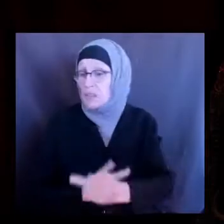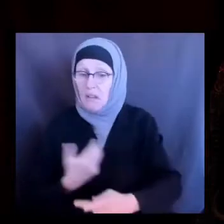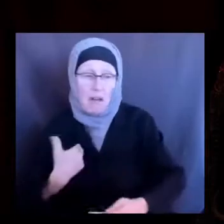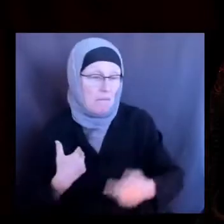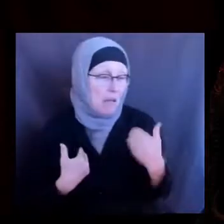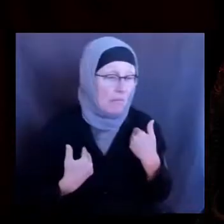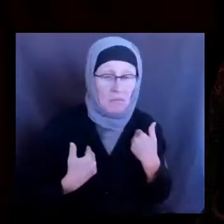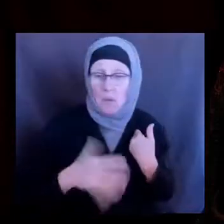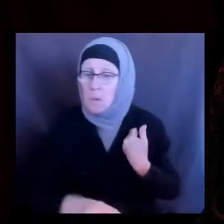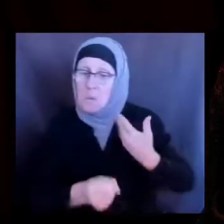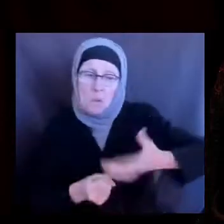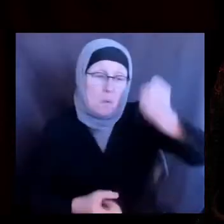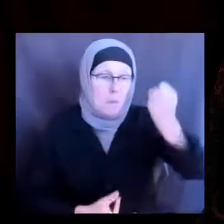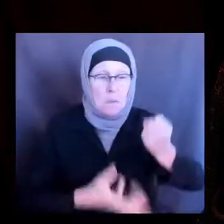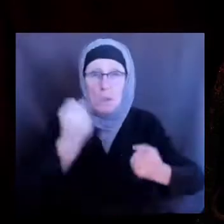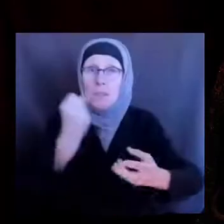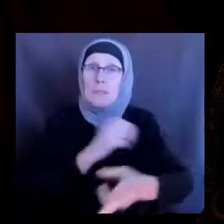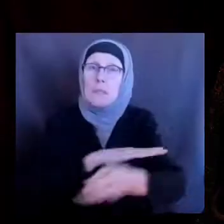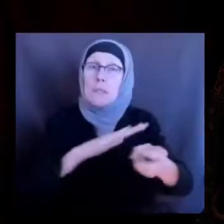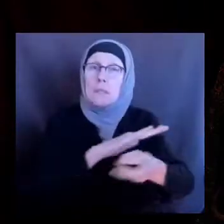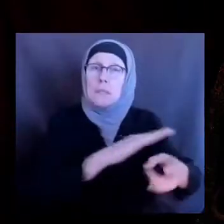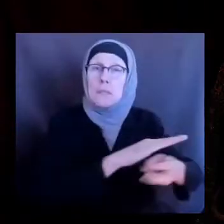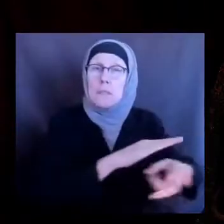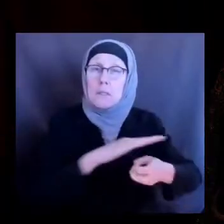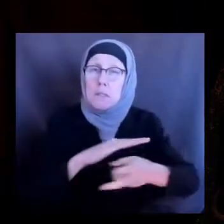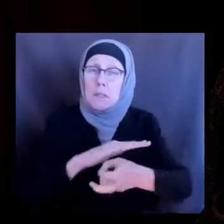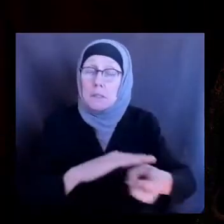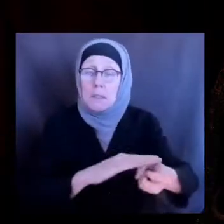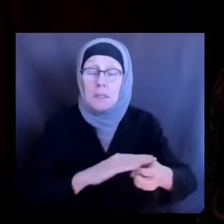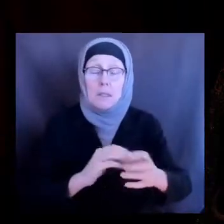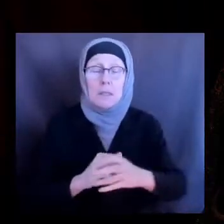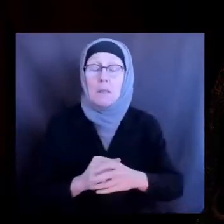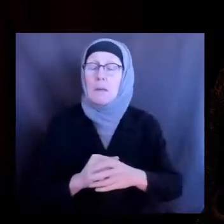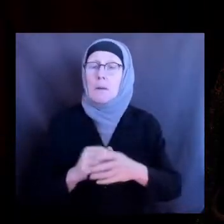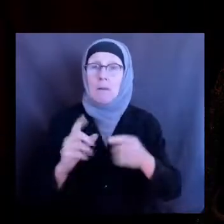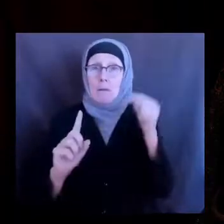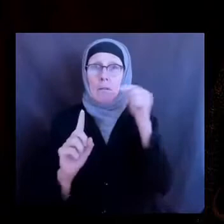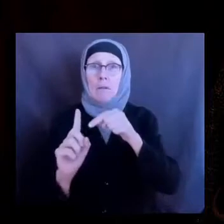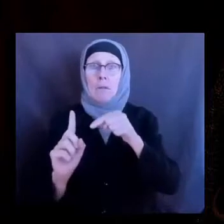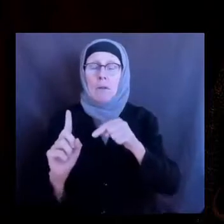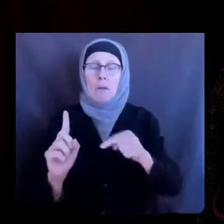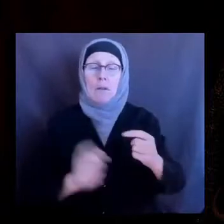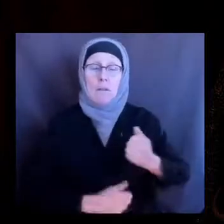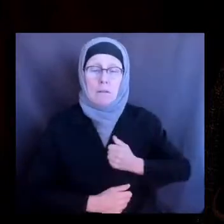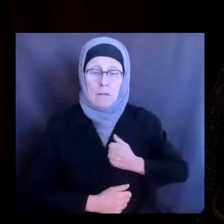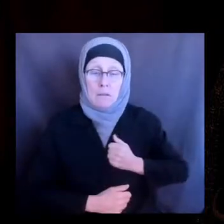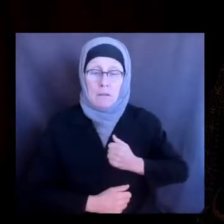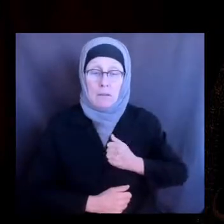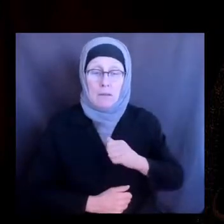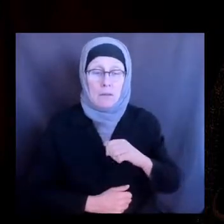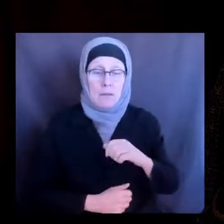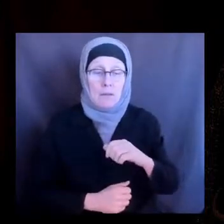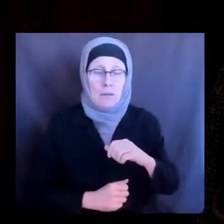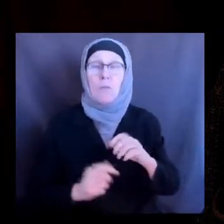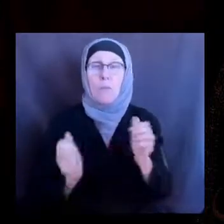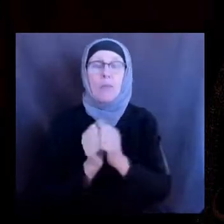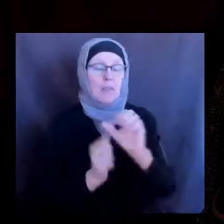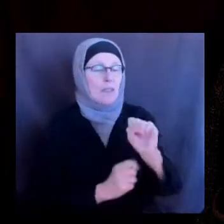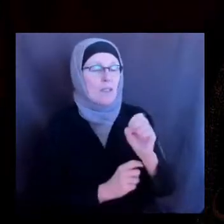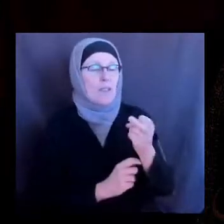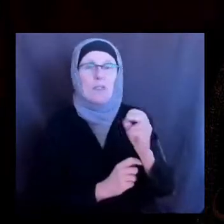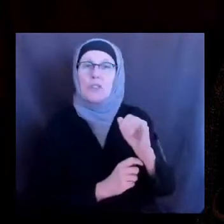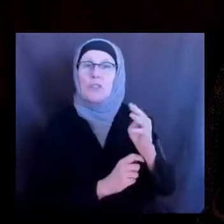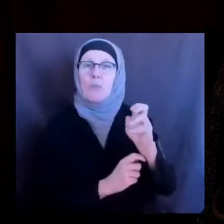lying down. And he actually got hold of that carpet from one side and pulled it so